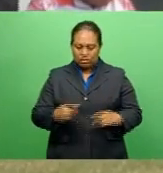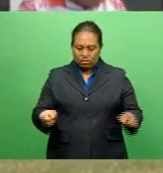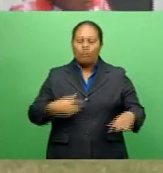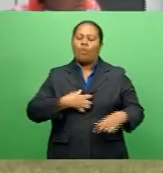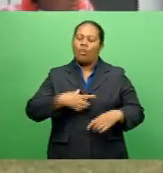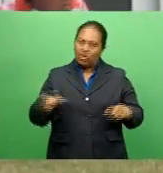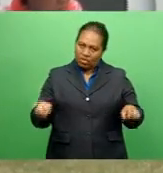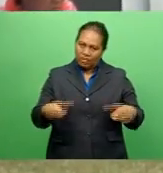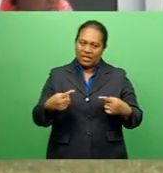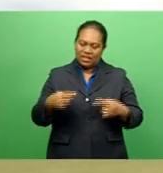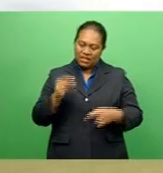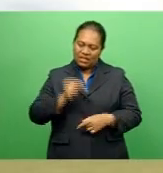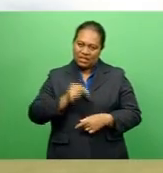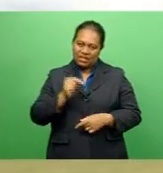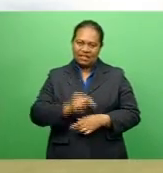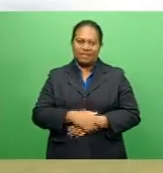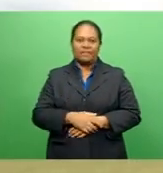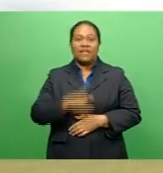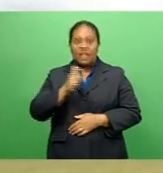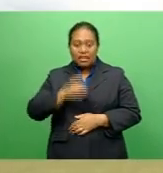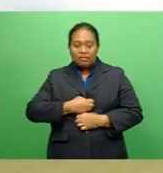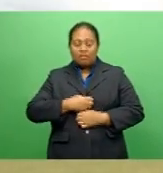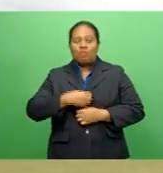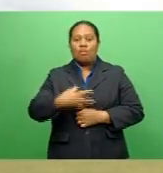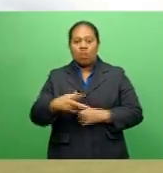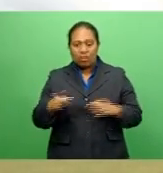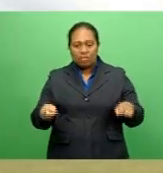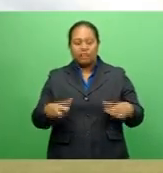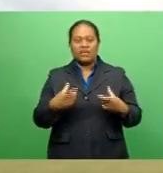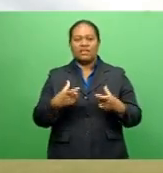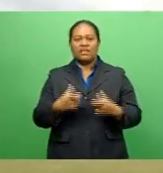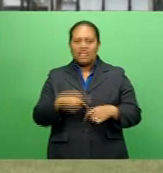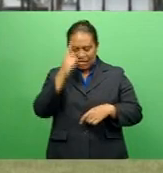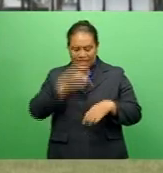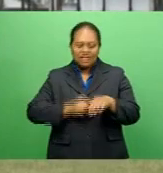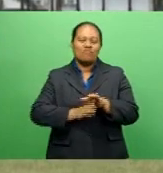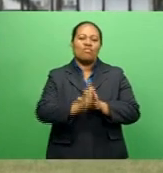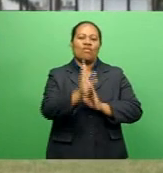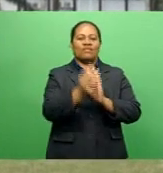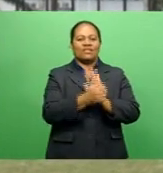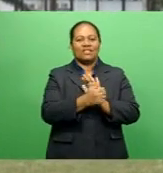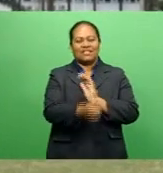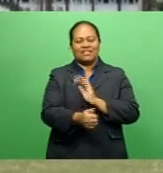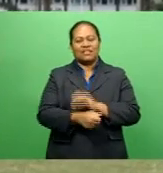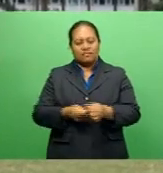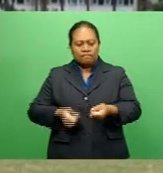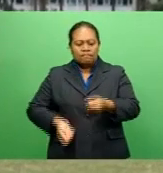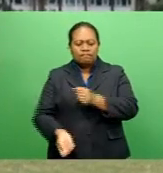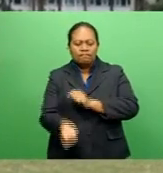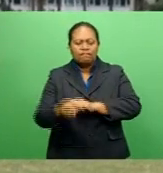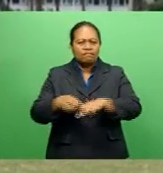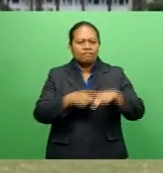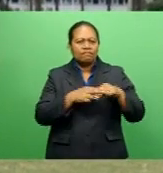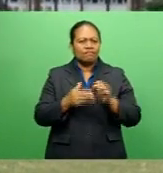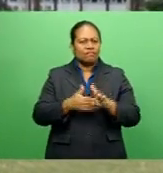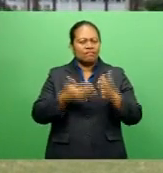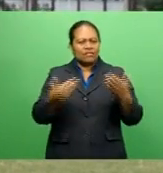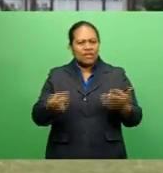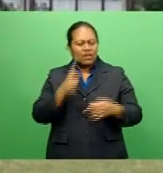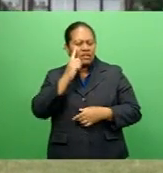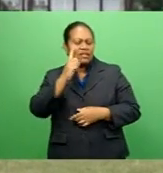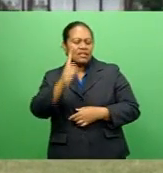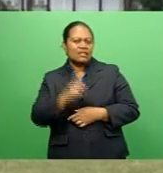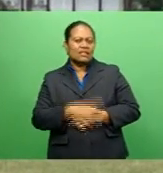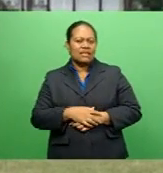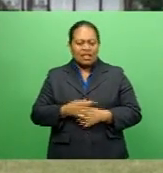the more competition they get, the more they'll improve their skills. Cricket Fiji is currently scouting women